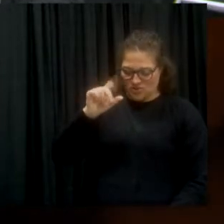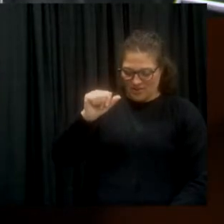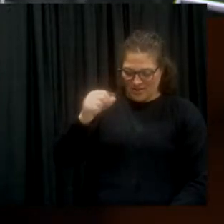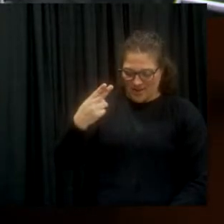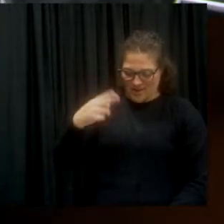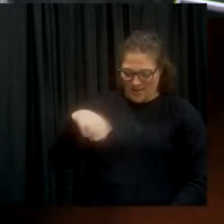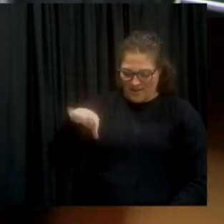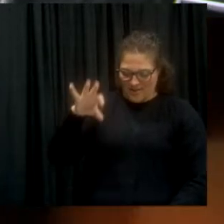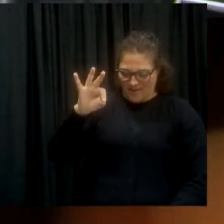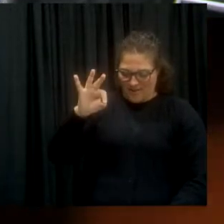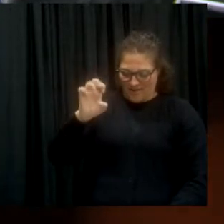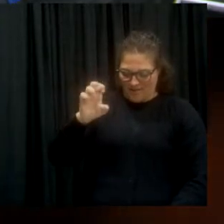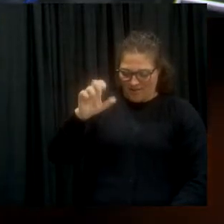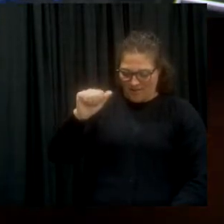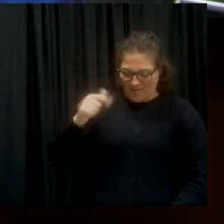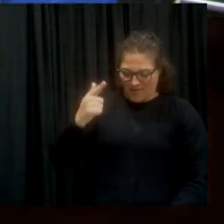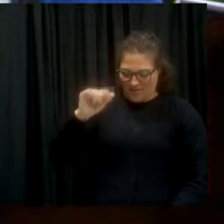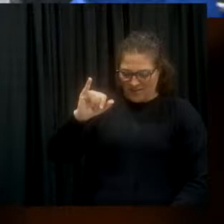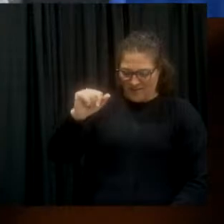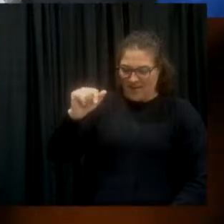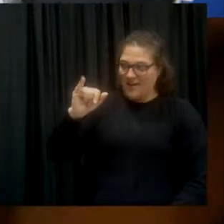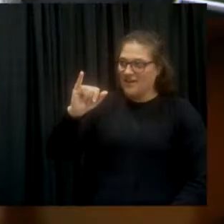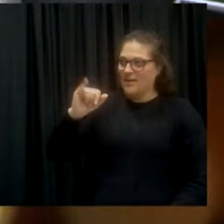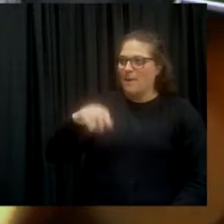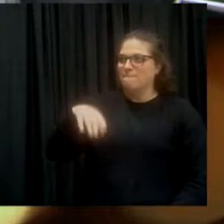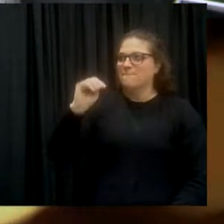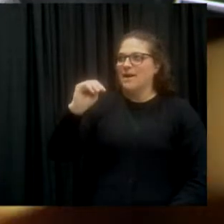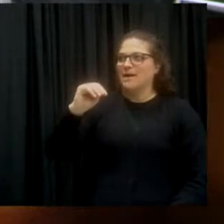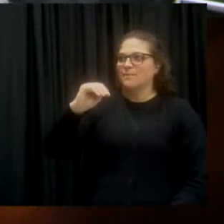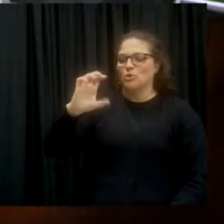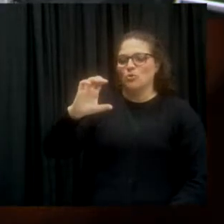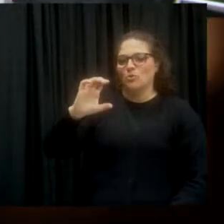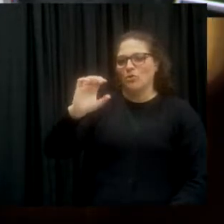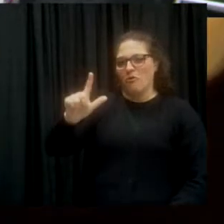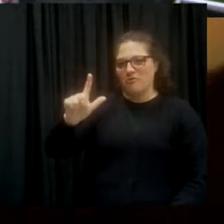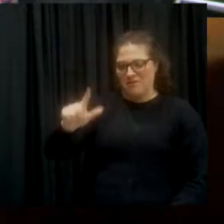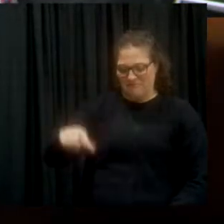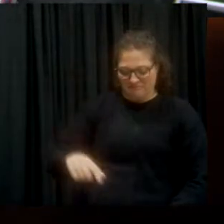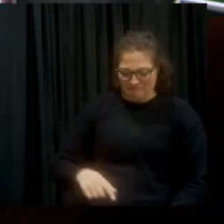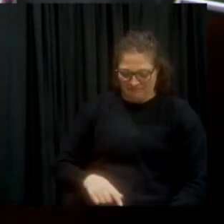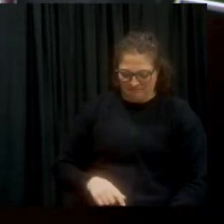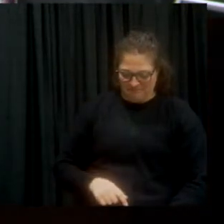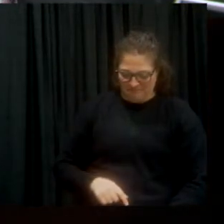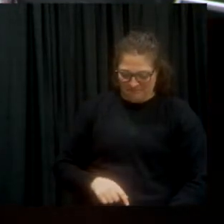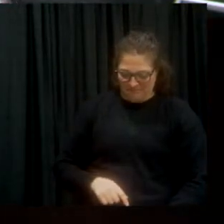Jedediah Fiangiai, magna cum laude.